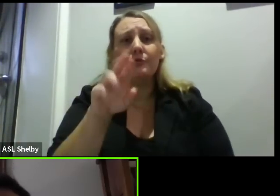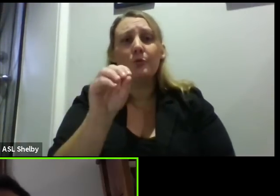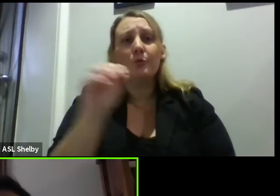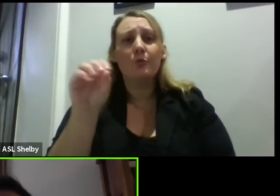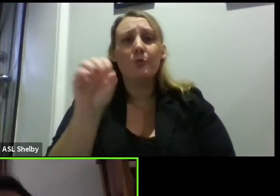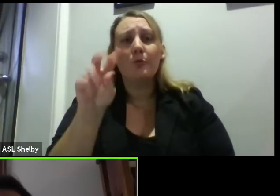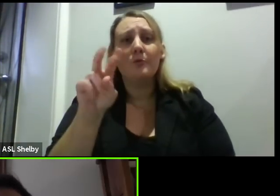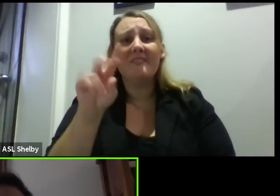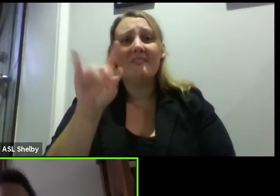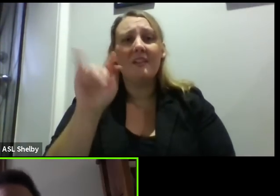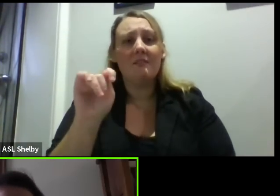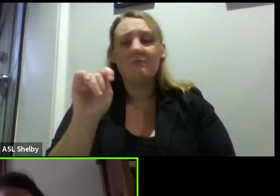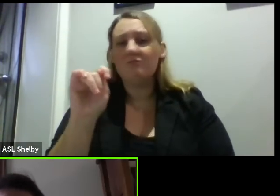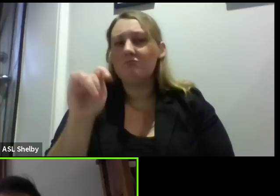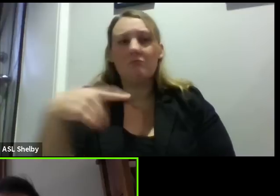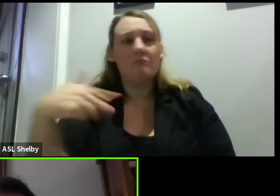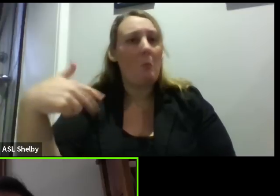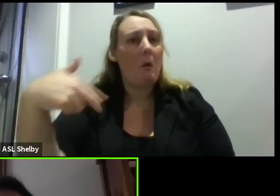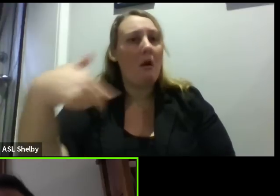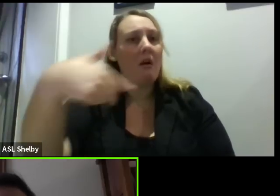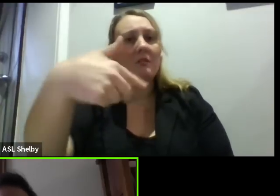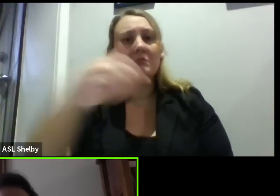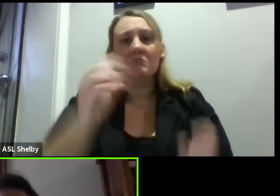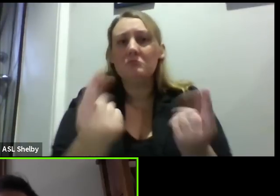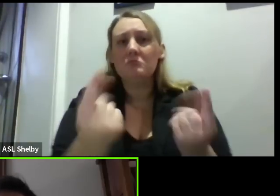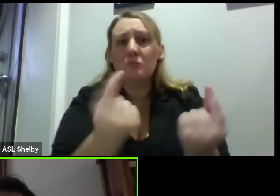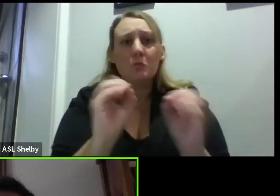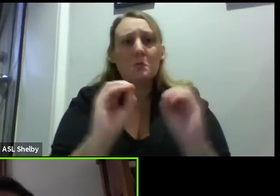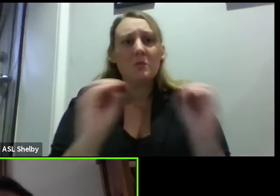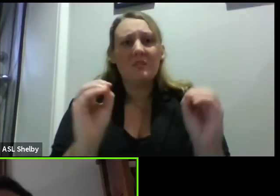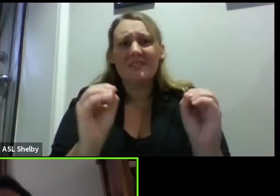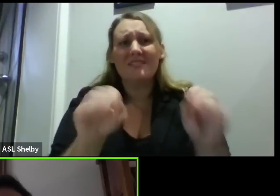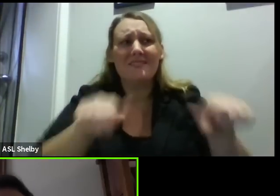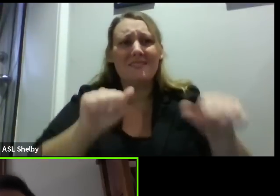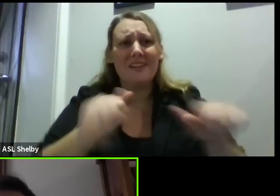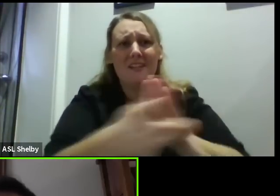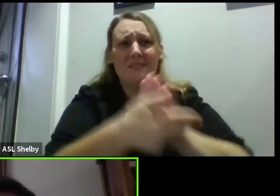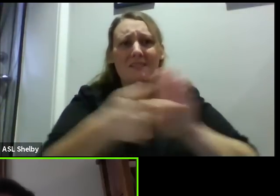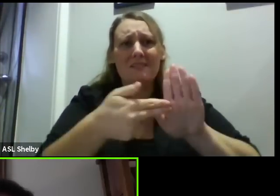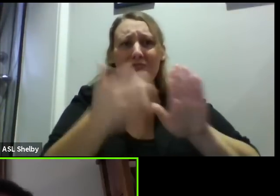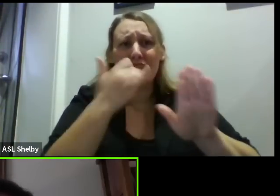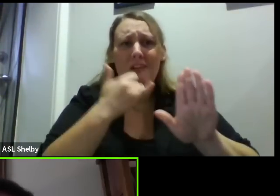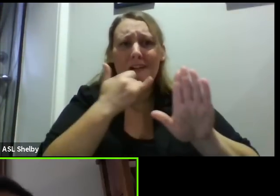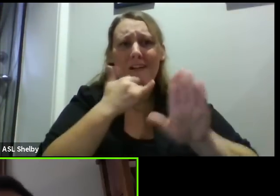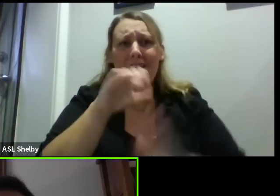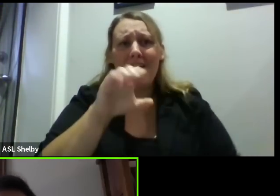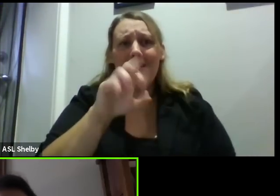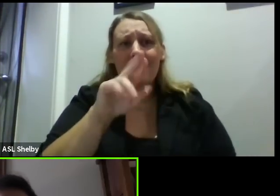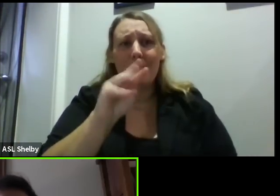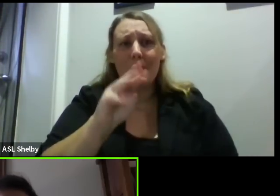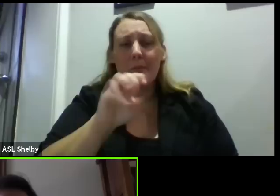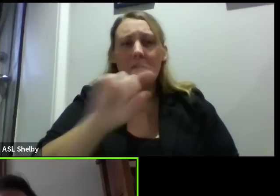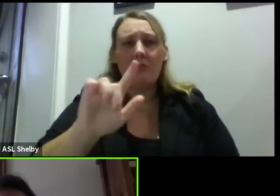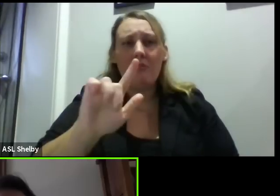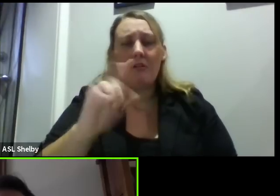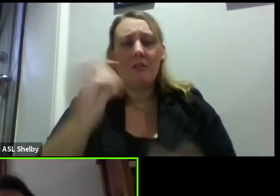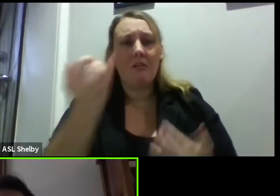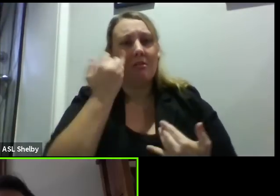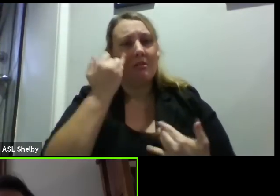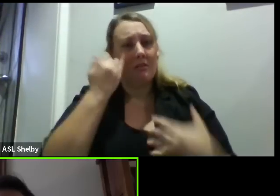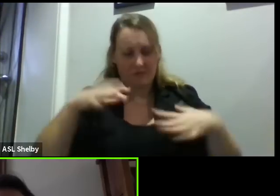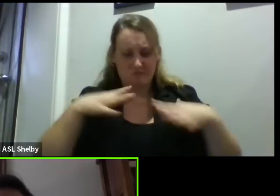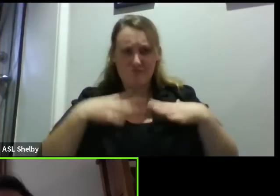criminal offense. If you dress in a sexy way, if you dress provocatively, if you try to express your gender, you could actually